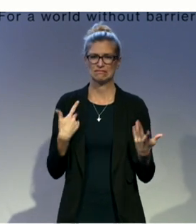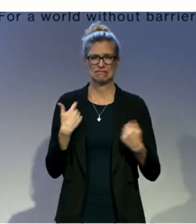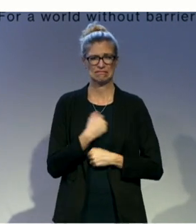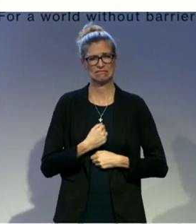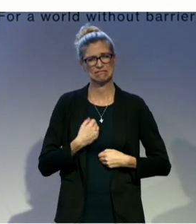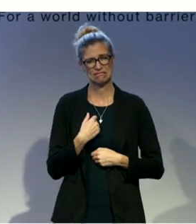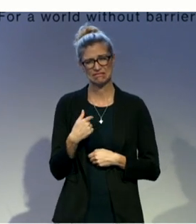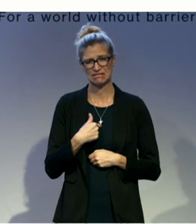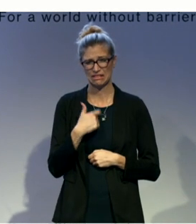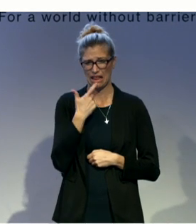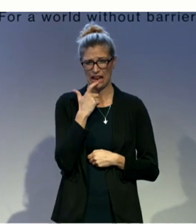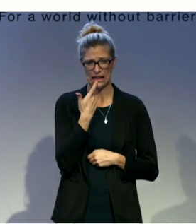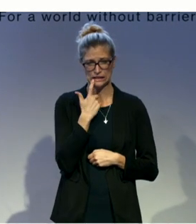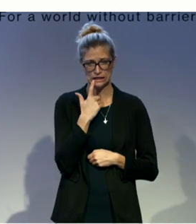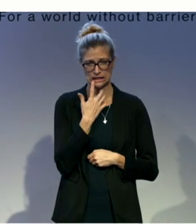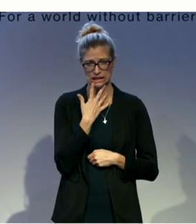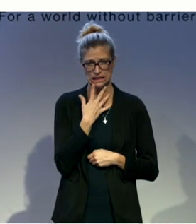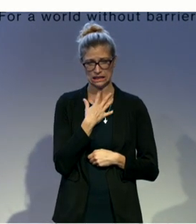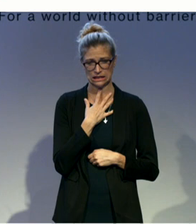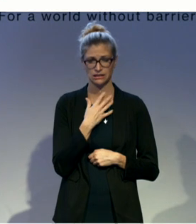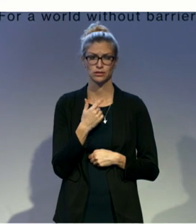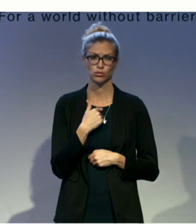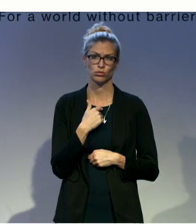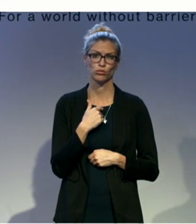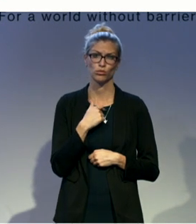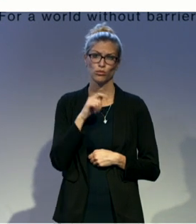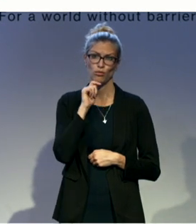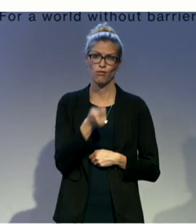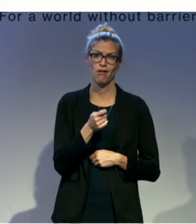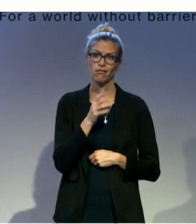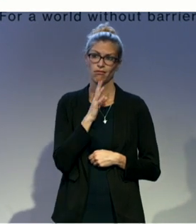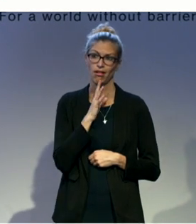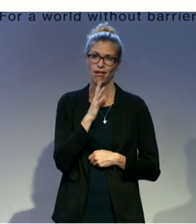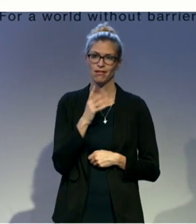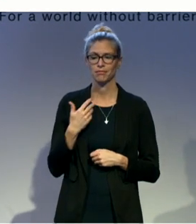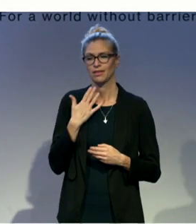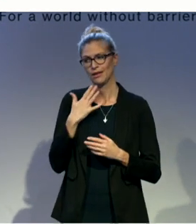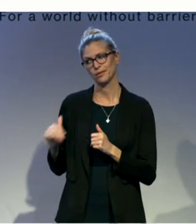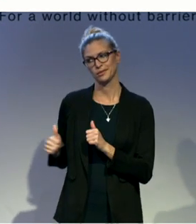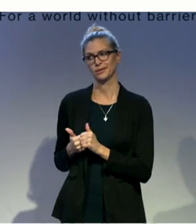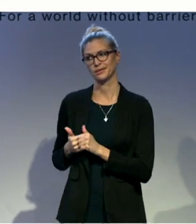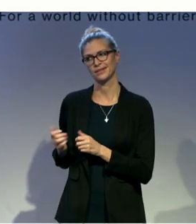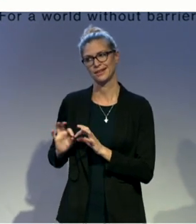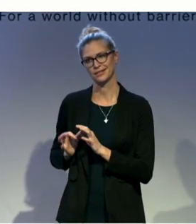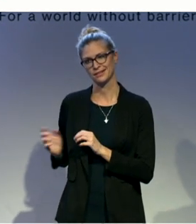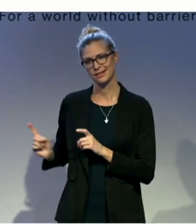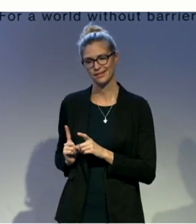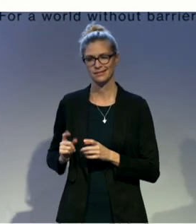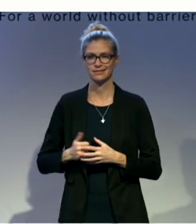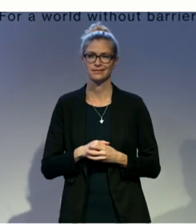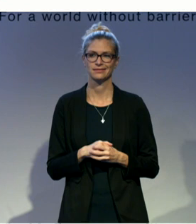to present this program about our program. It's an integrated house in Hungary,